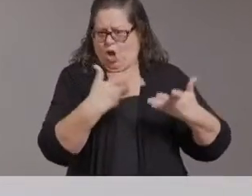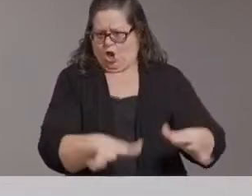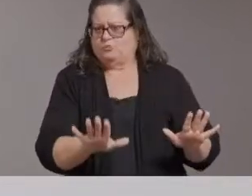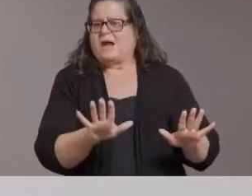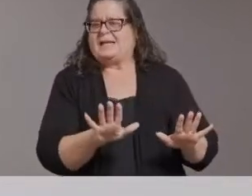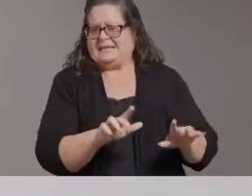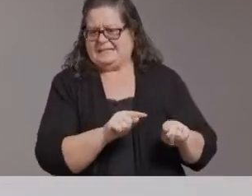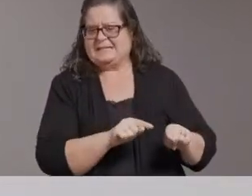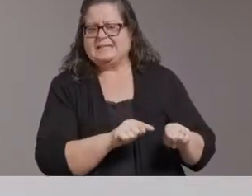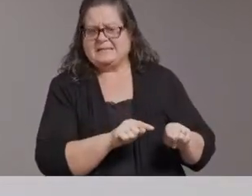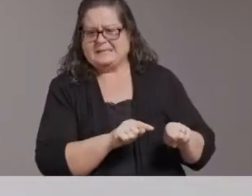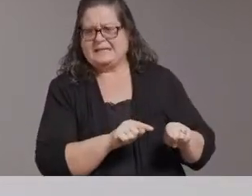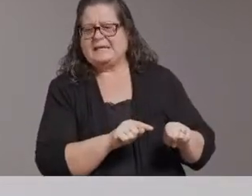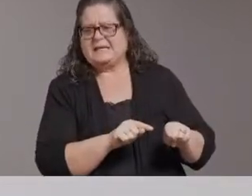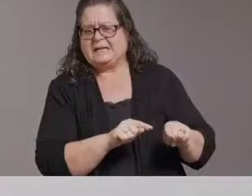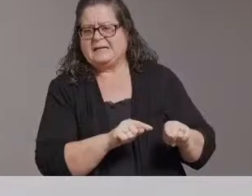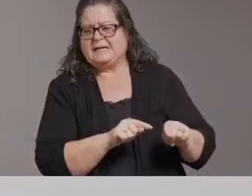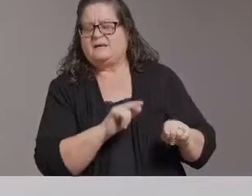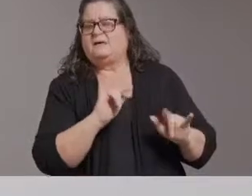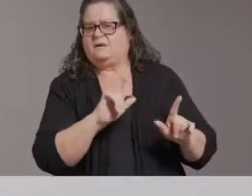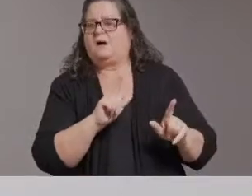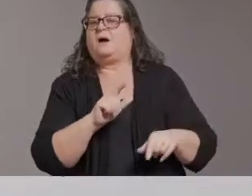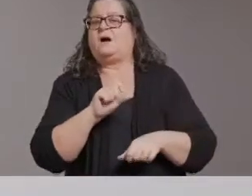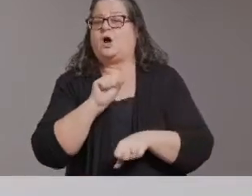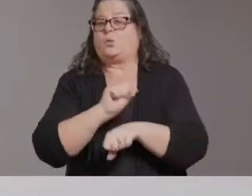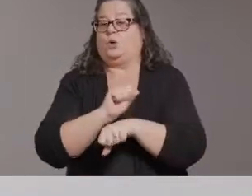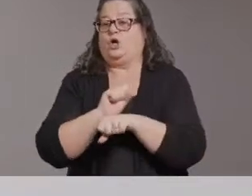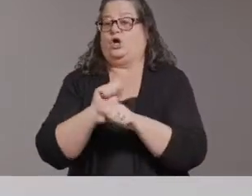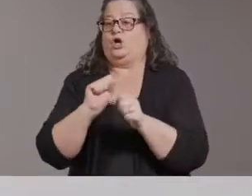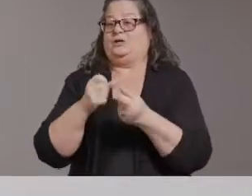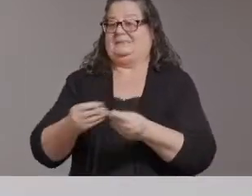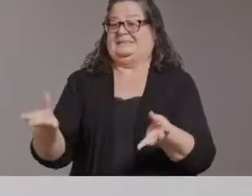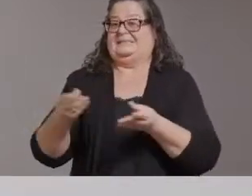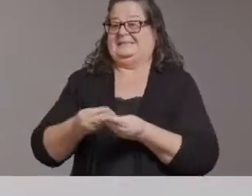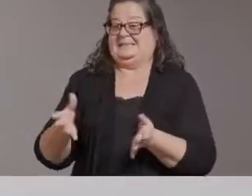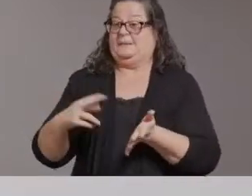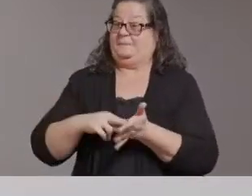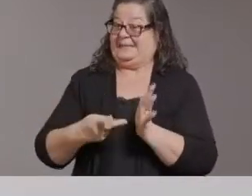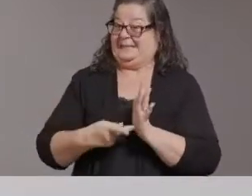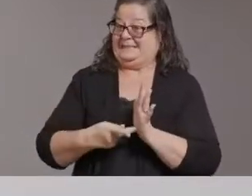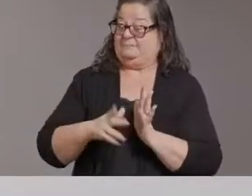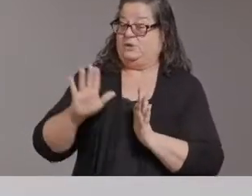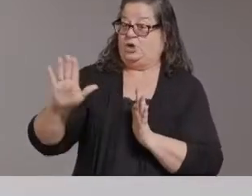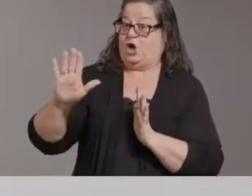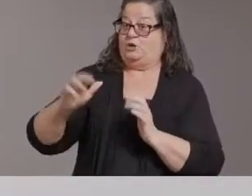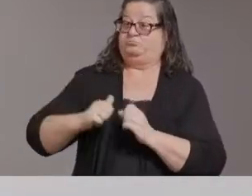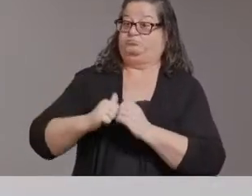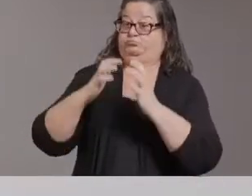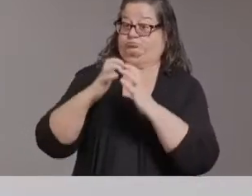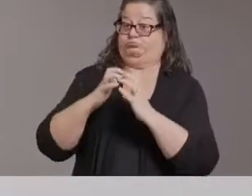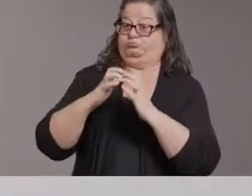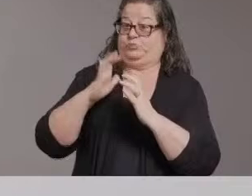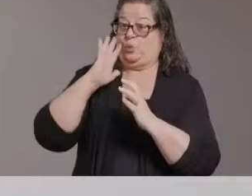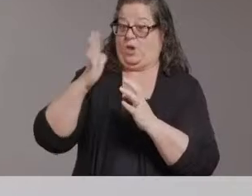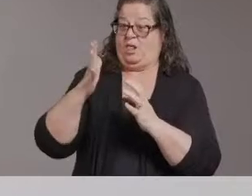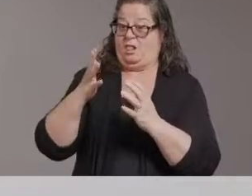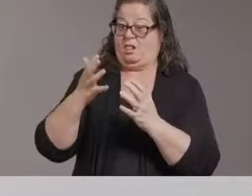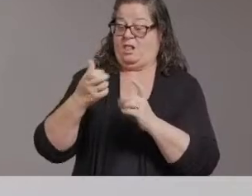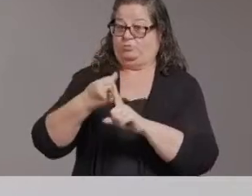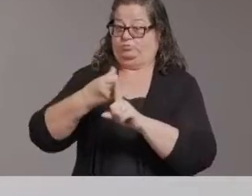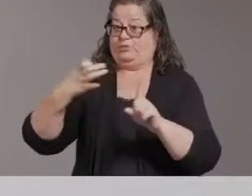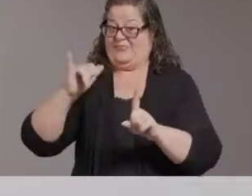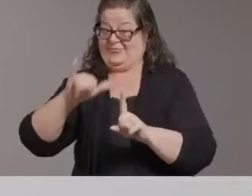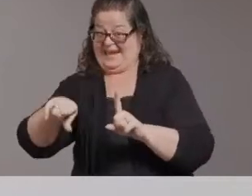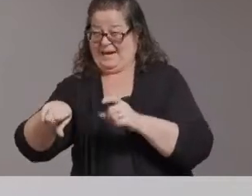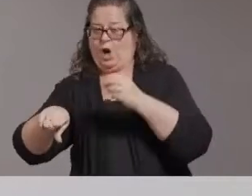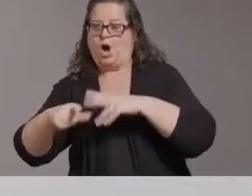entirely. So what we're going to be doing, so this is similar to what we did in Tucson and Pima. Both of those had